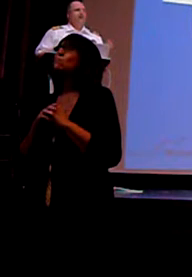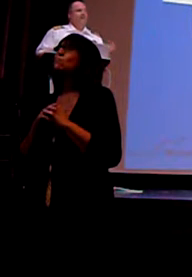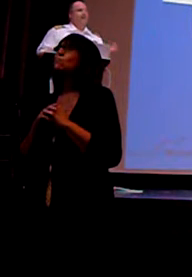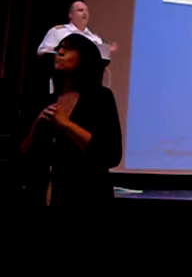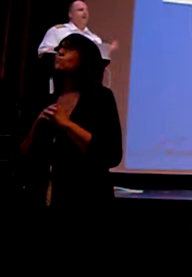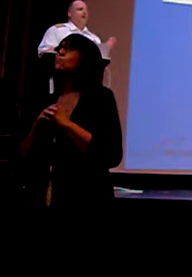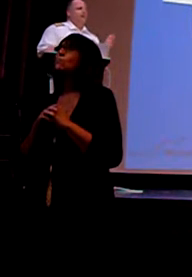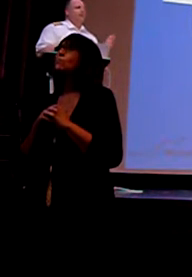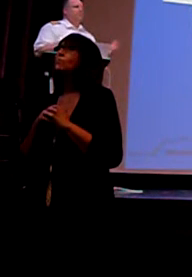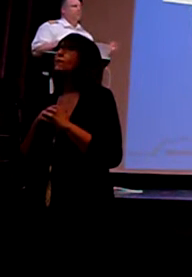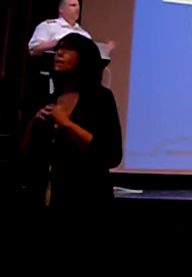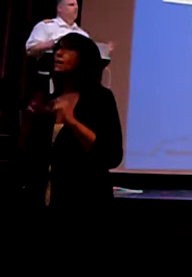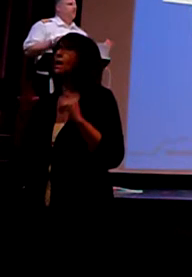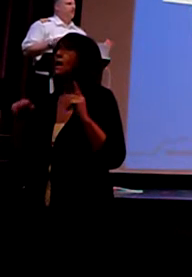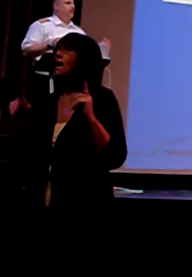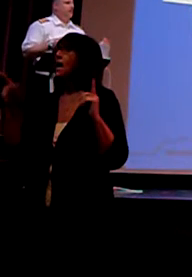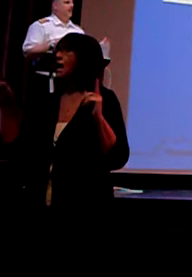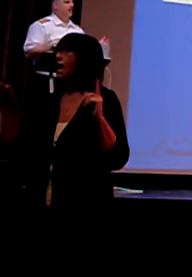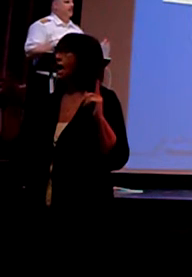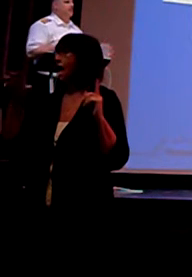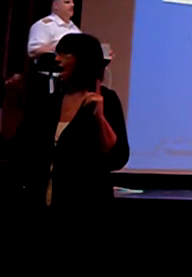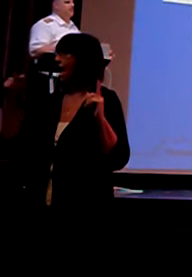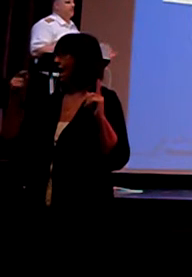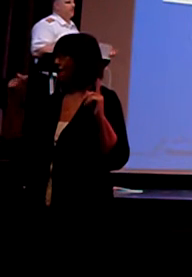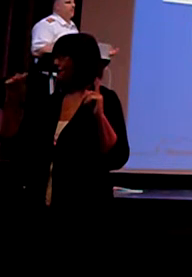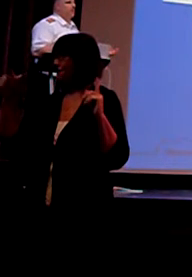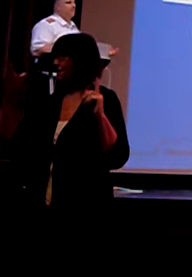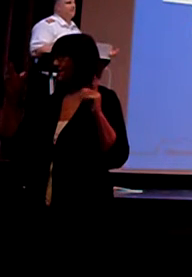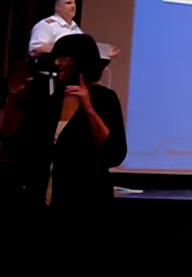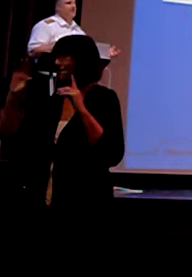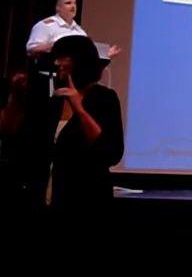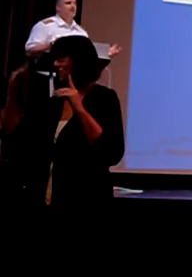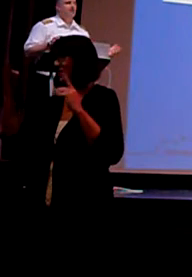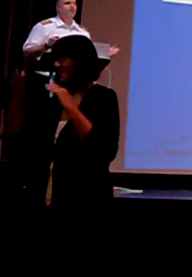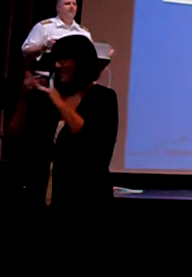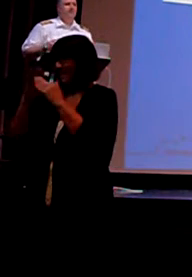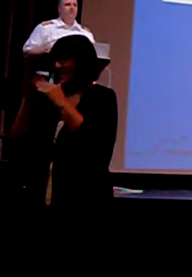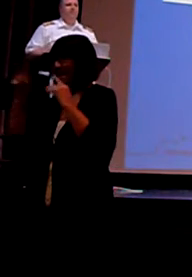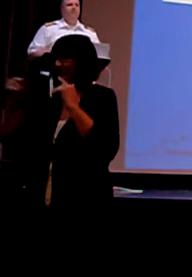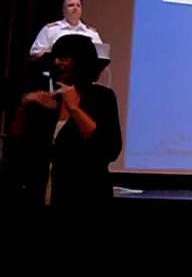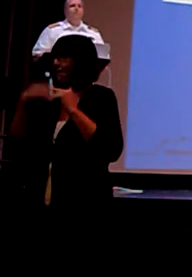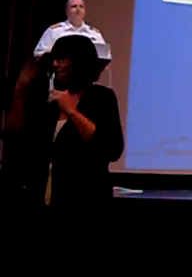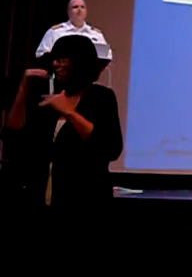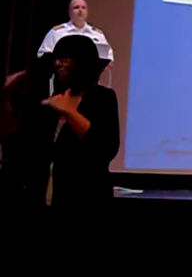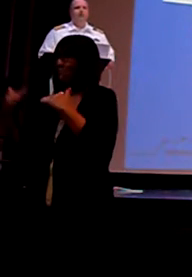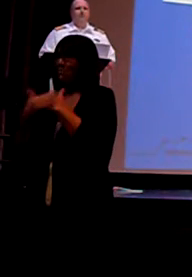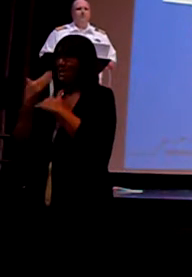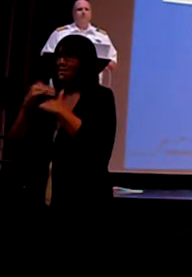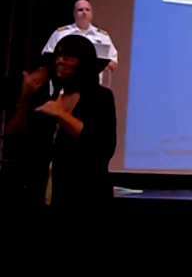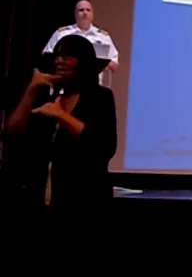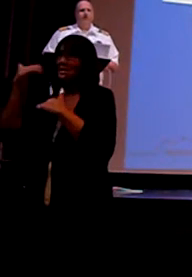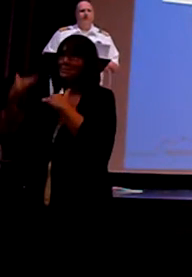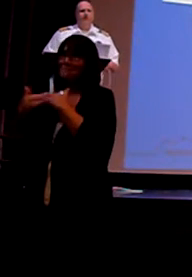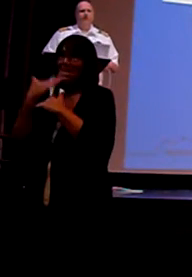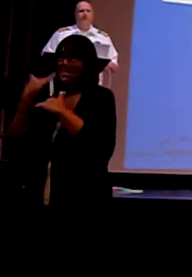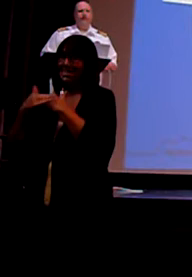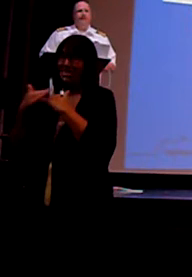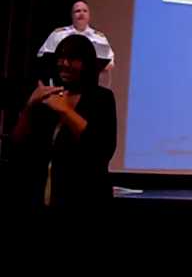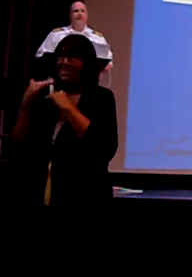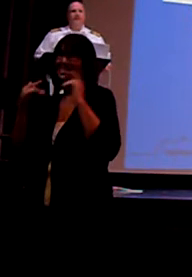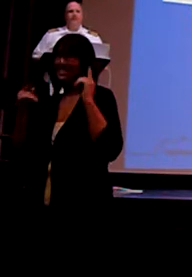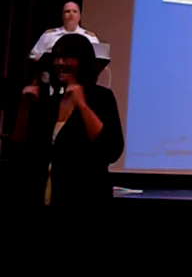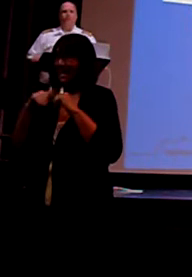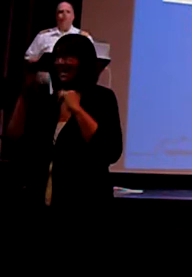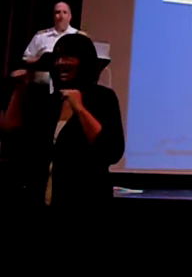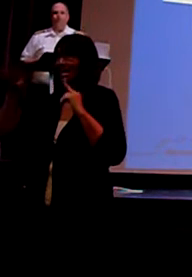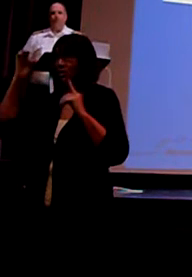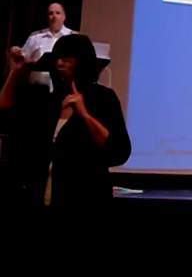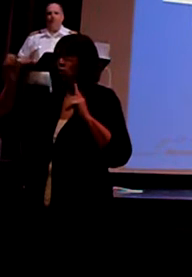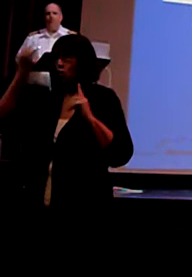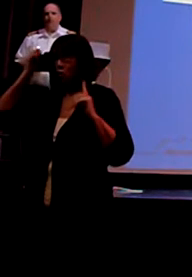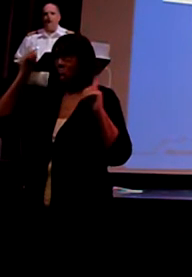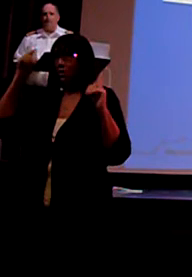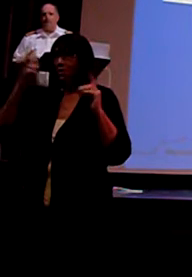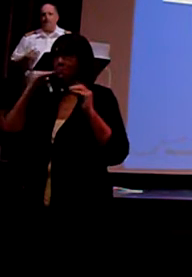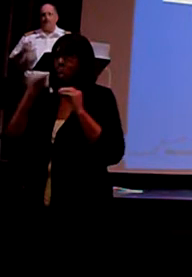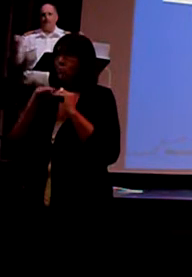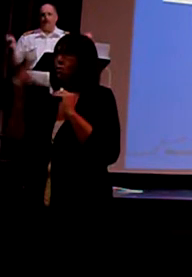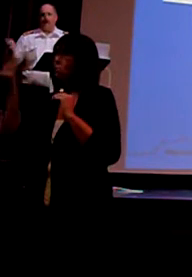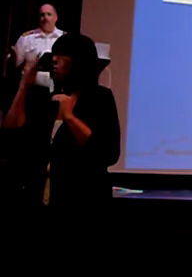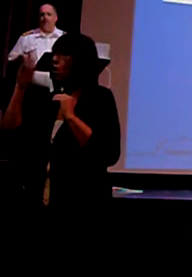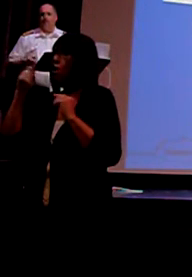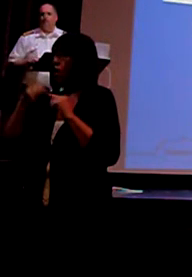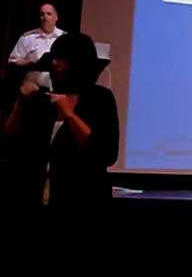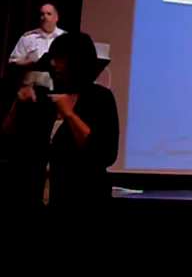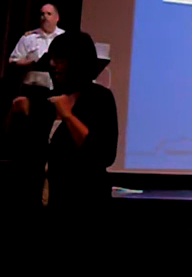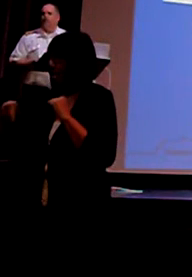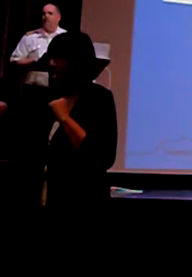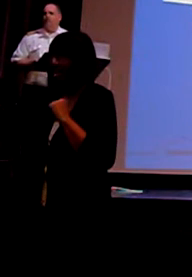St. Nazaire, La Boule, and Pornichet has a fantastic beach. It's one of the best beaches in Europe, arguably. It's along.